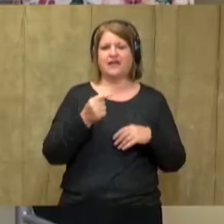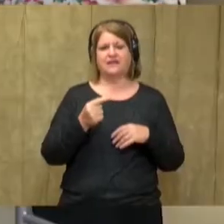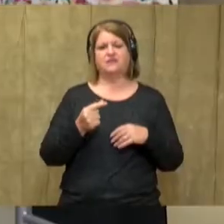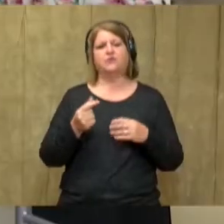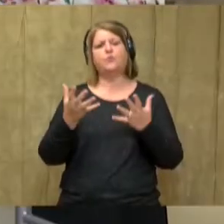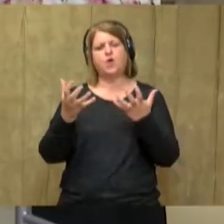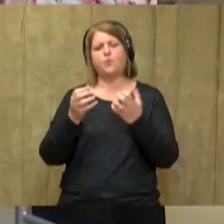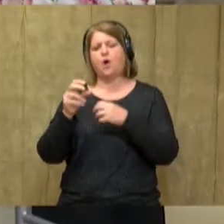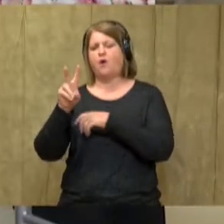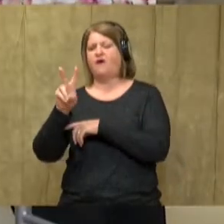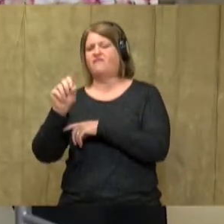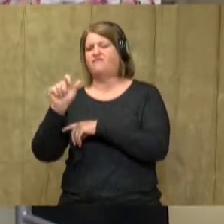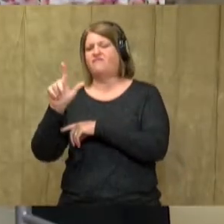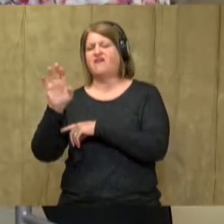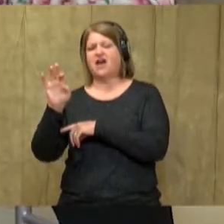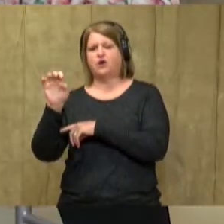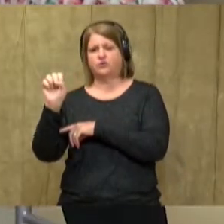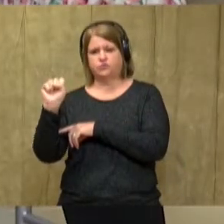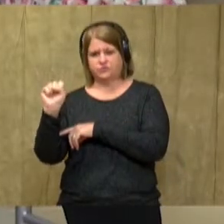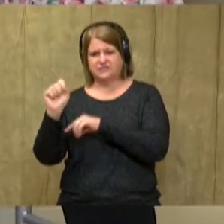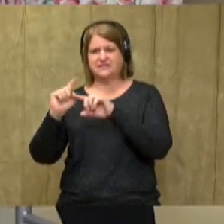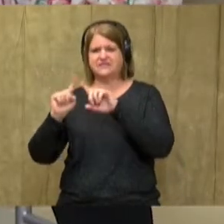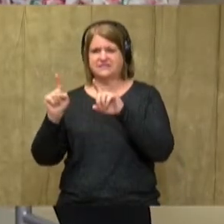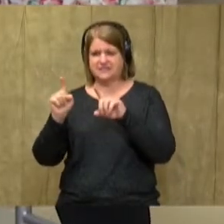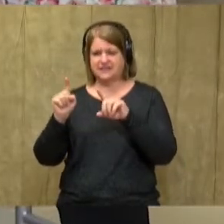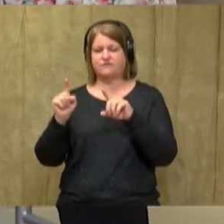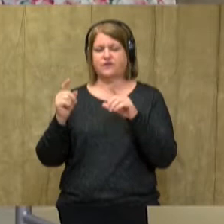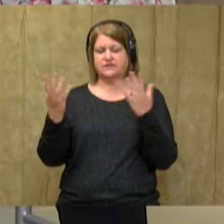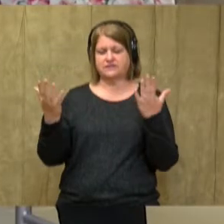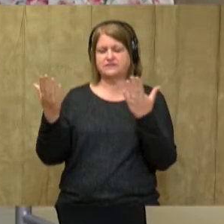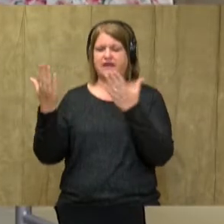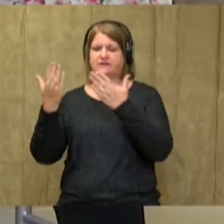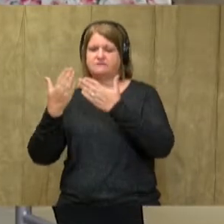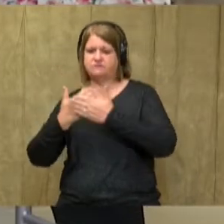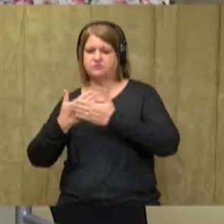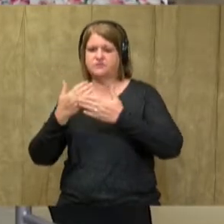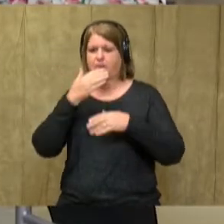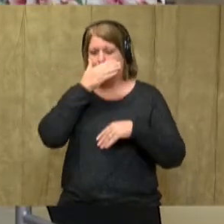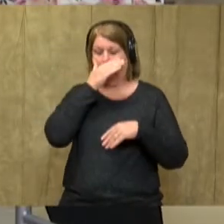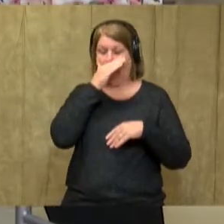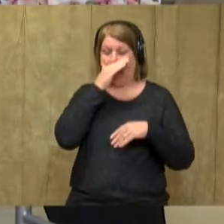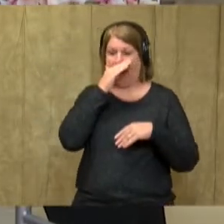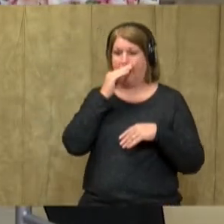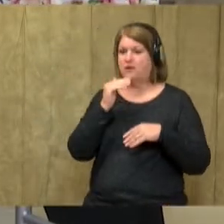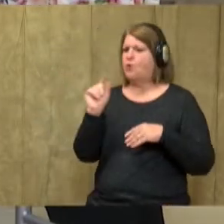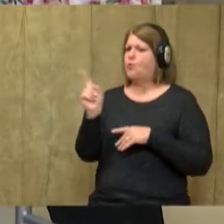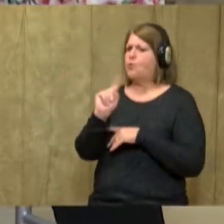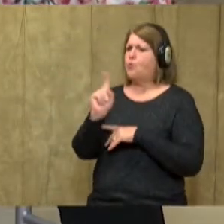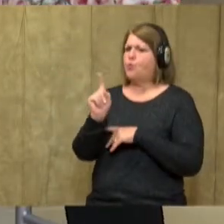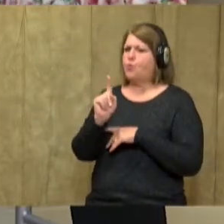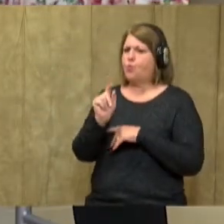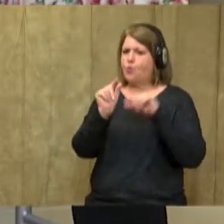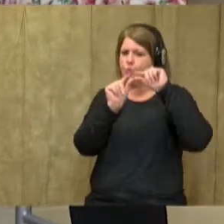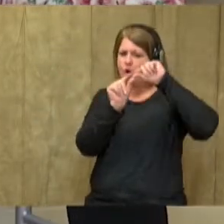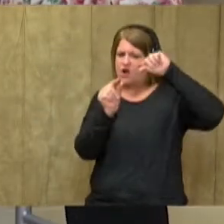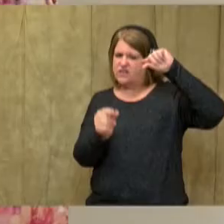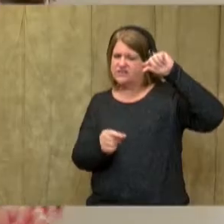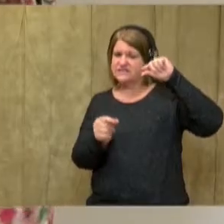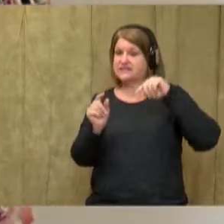at. So where do these stems go? Do they go all the way down here to the bottom, or do they go inside the